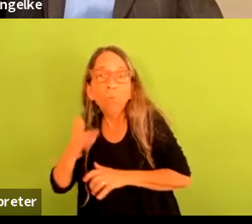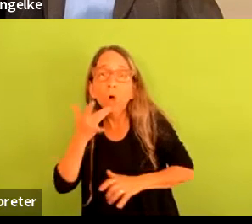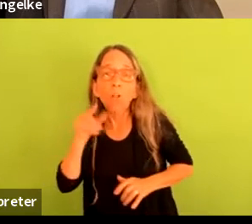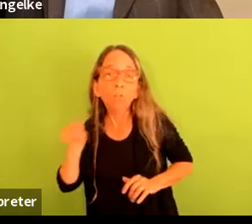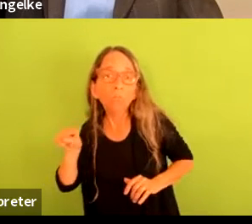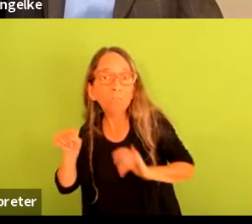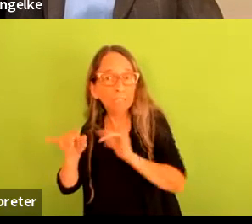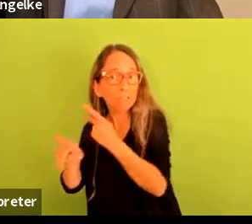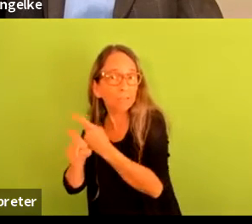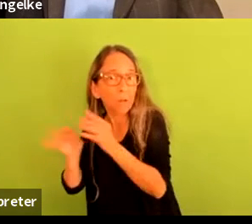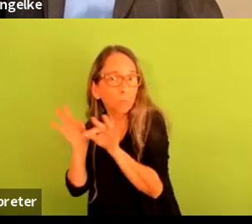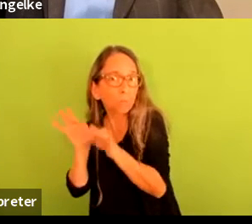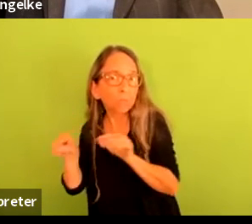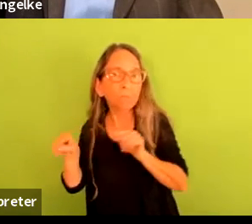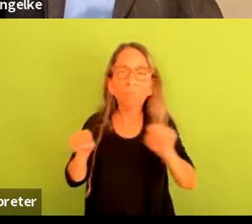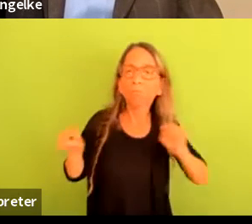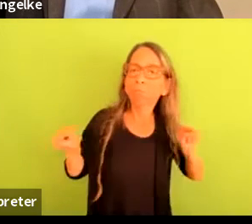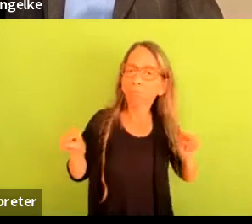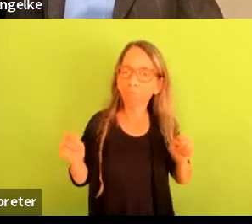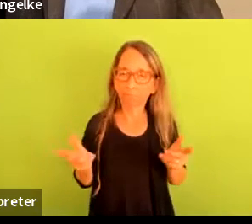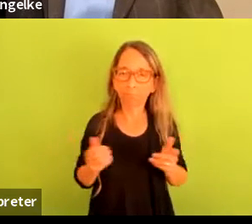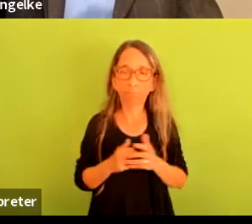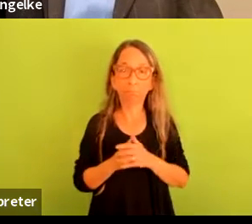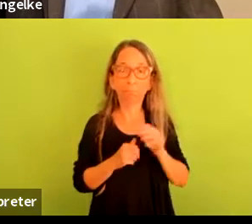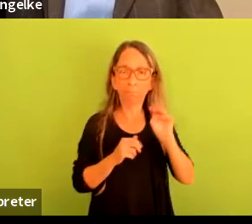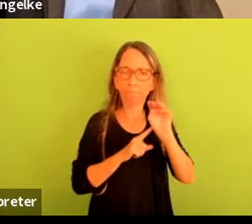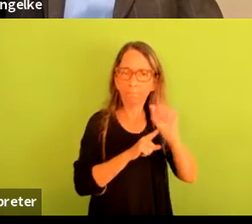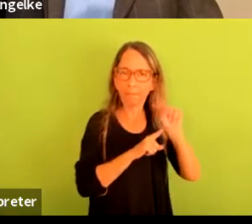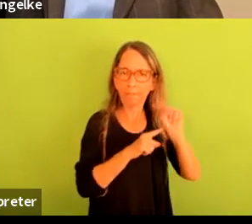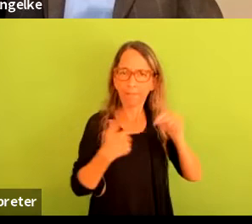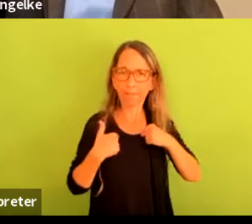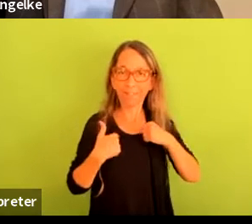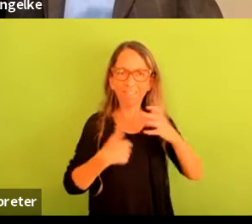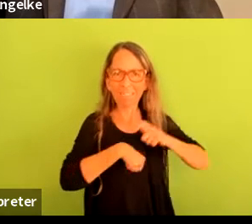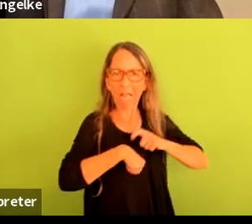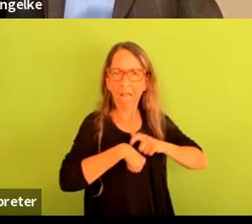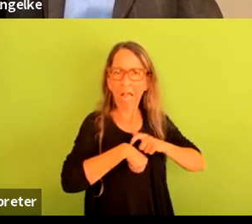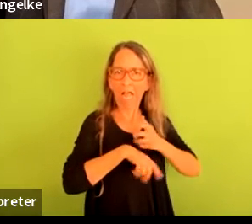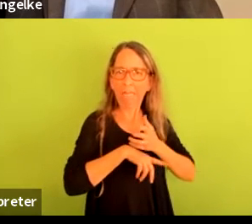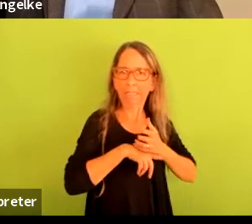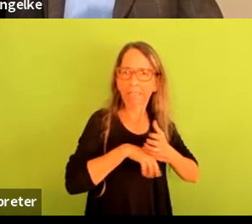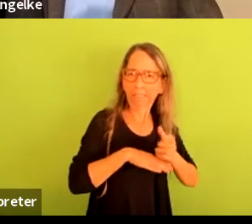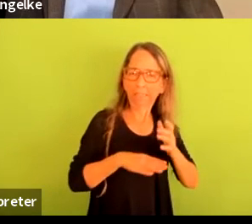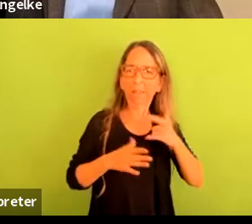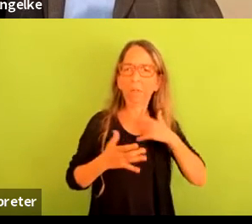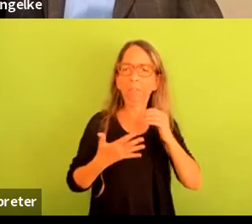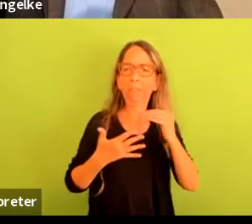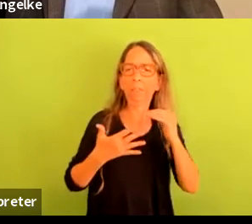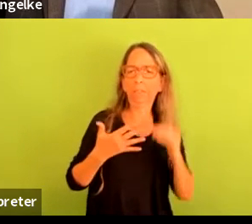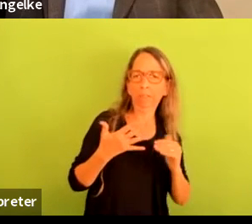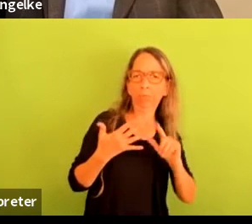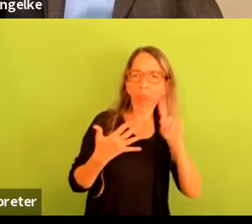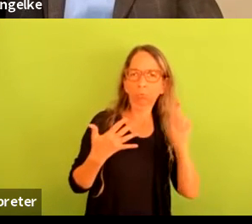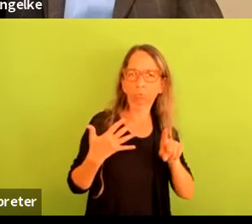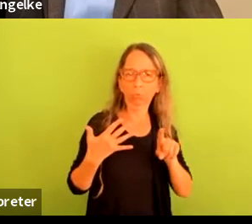Okay, wonderful. All right, because of timing, you know, we're going to move on to the next question. I'm going to split this up into